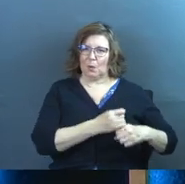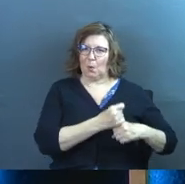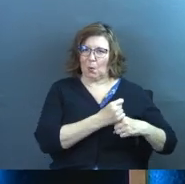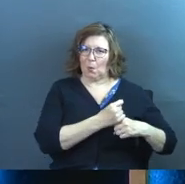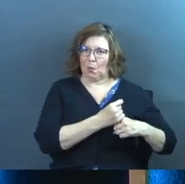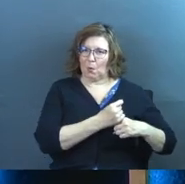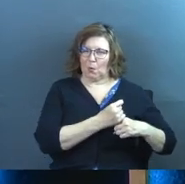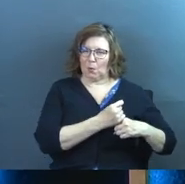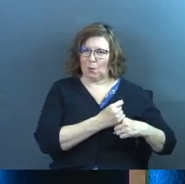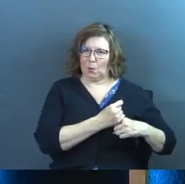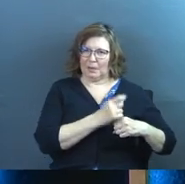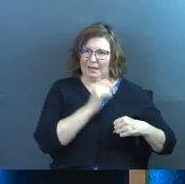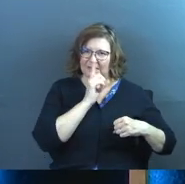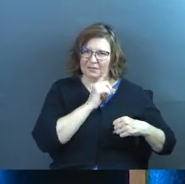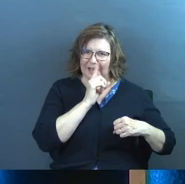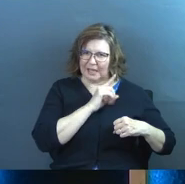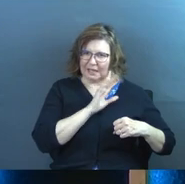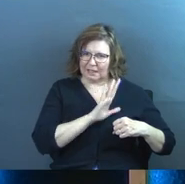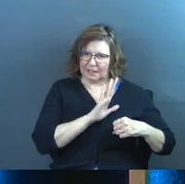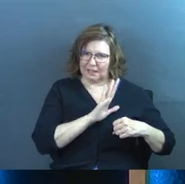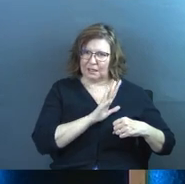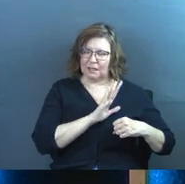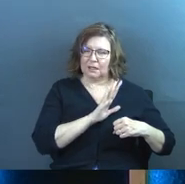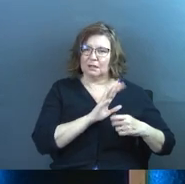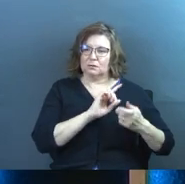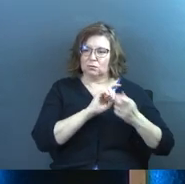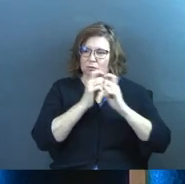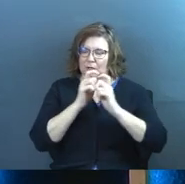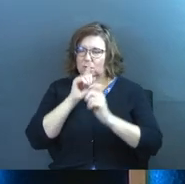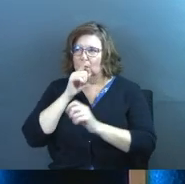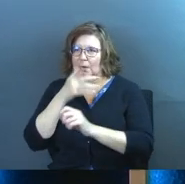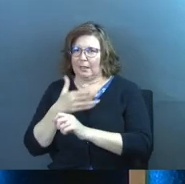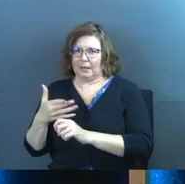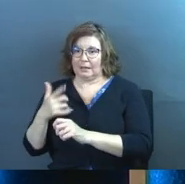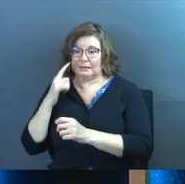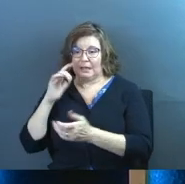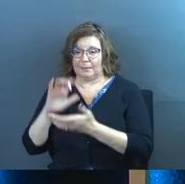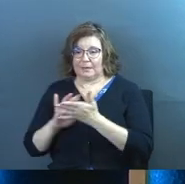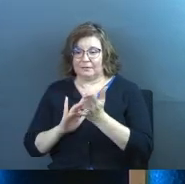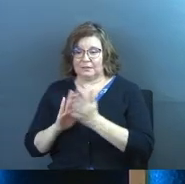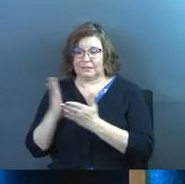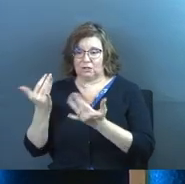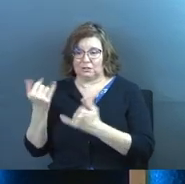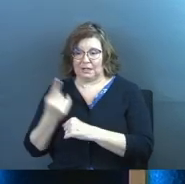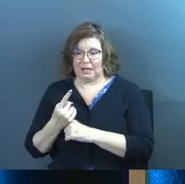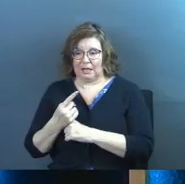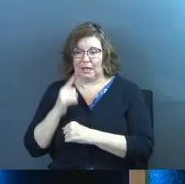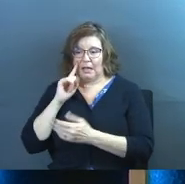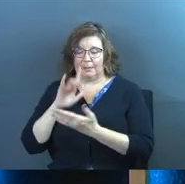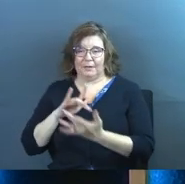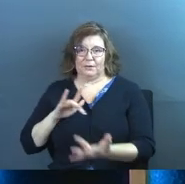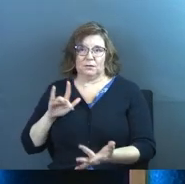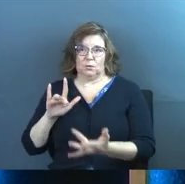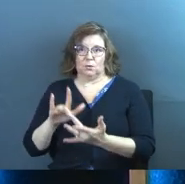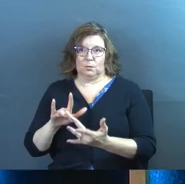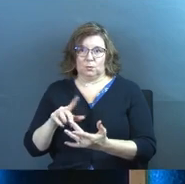to the real thing. Because I believe Jesus is here today. And I believe he's reaching out to